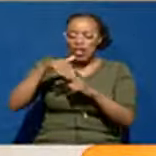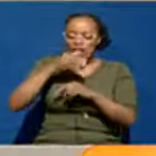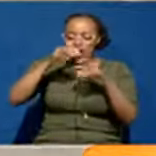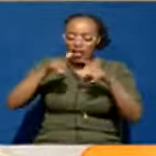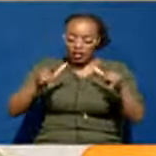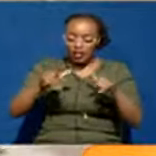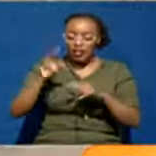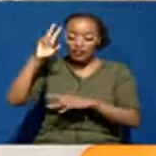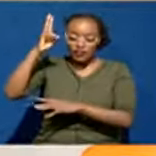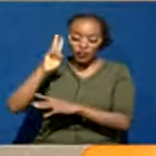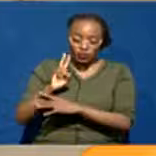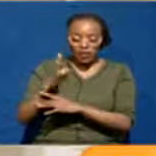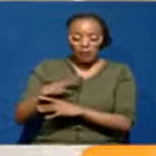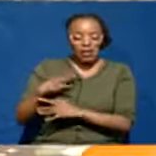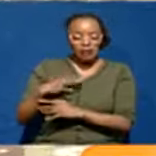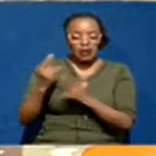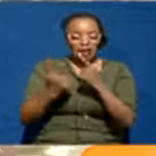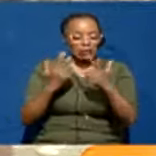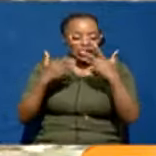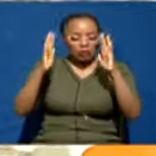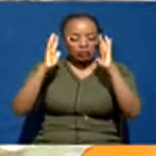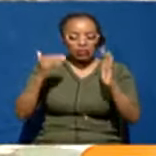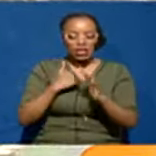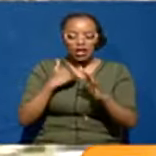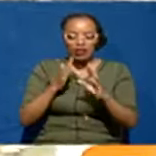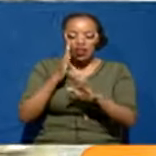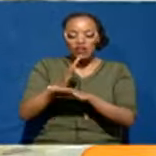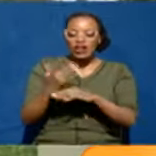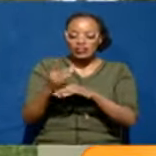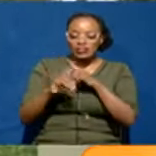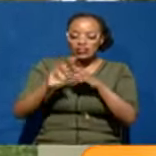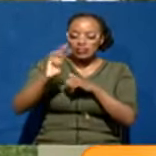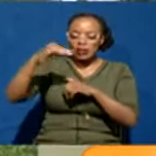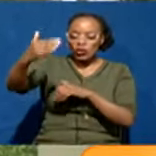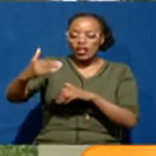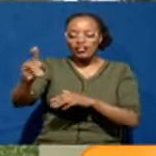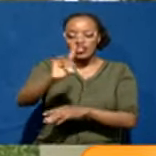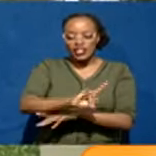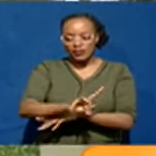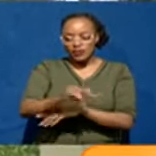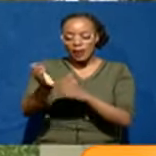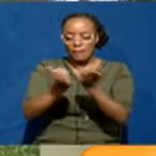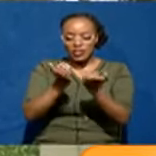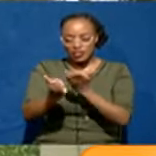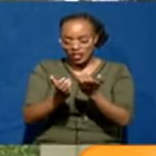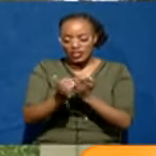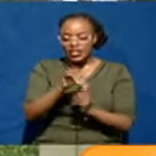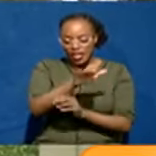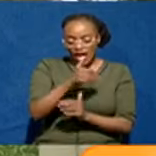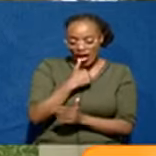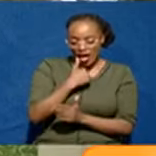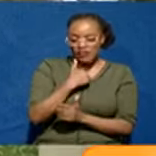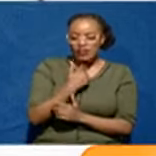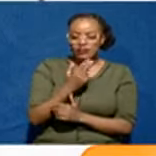Maumau business owners are counting losses of up to 6 million shillings per day. Maumau imekuwa na wafanya biashara